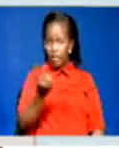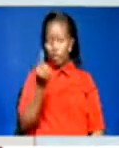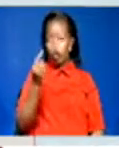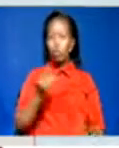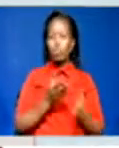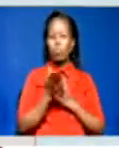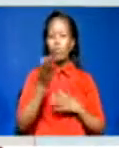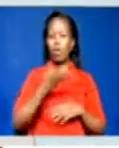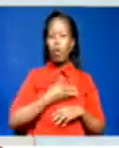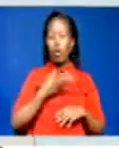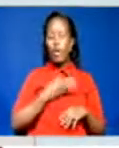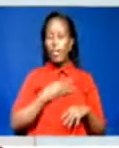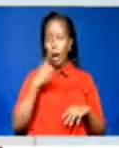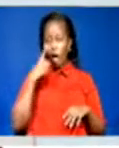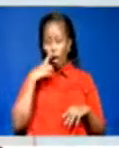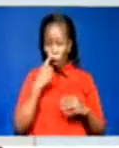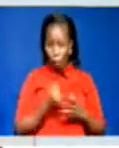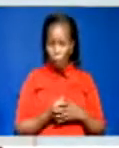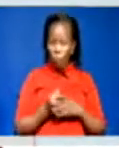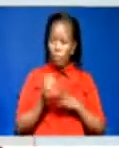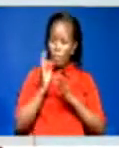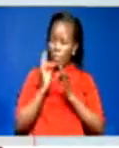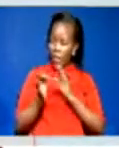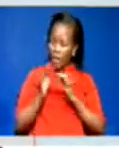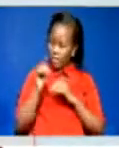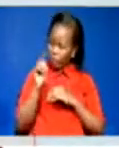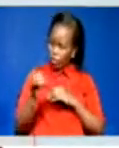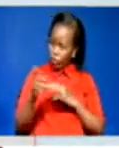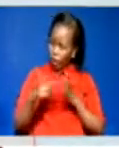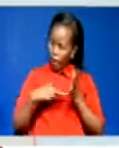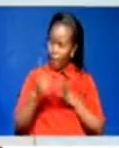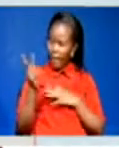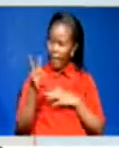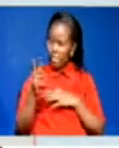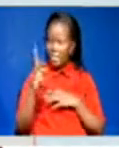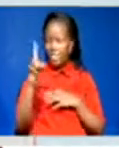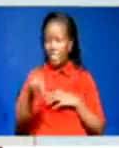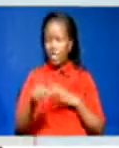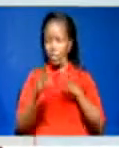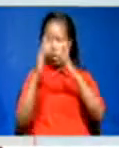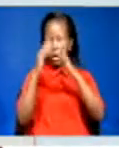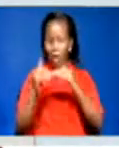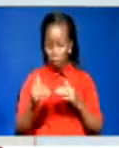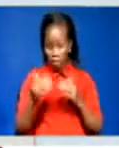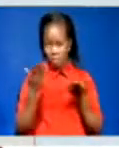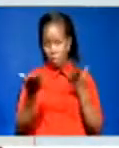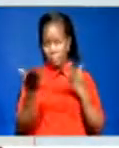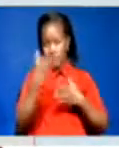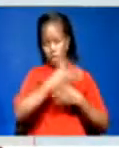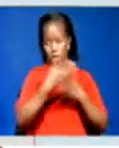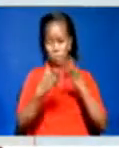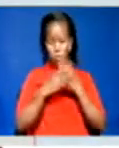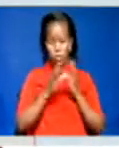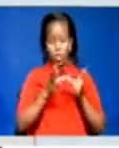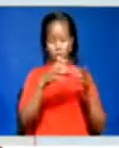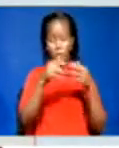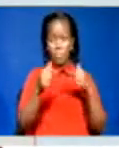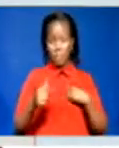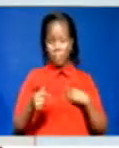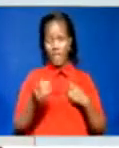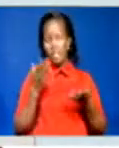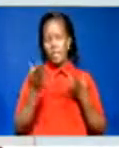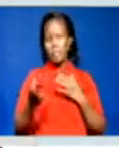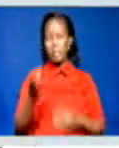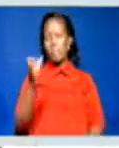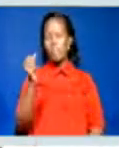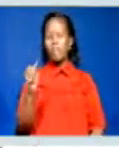does that mean? If you are buying an affordable house somewhere which have been built by Username Investment going for 5 million shillings, you'll find